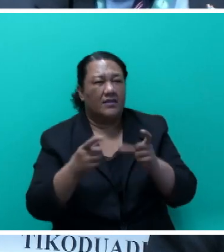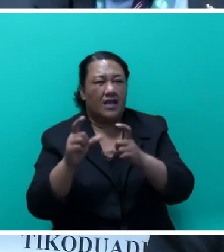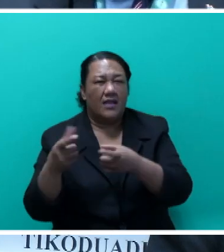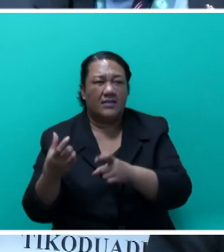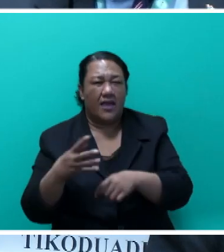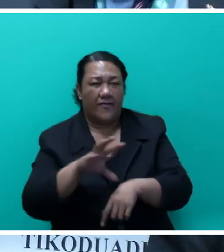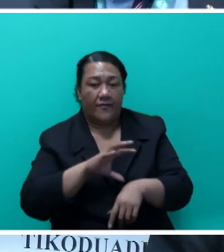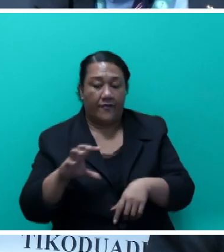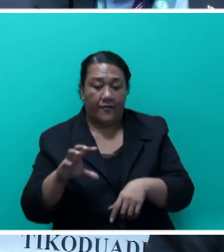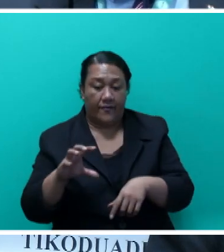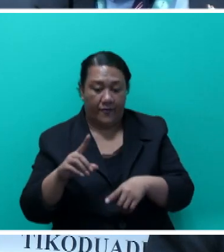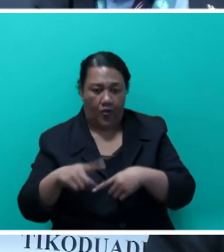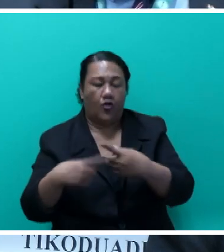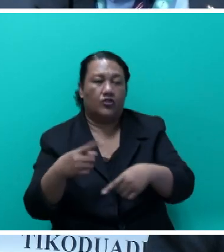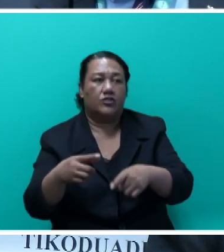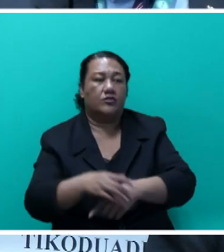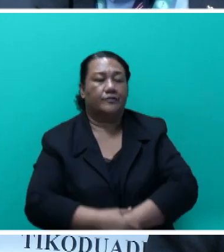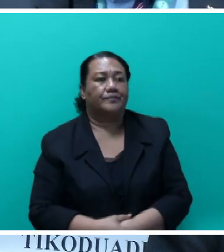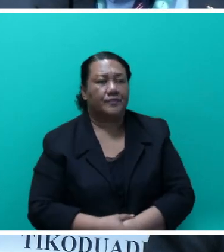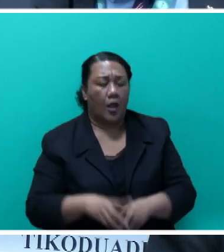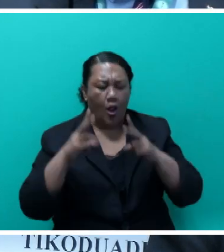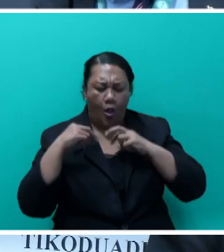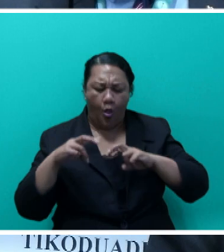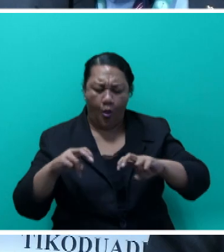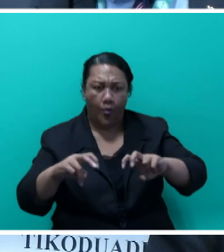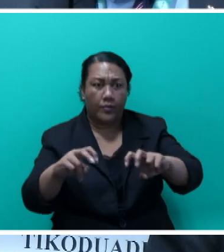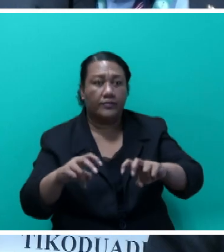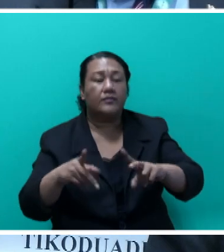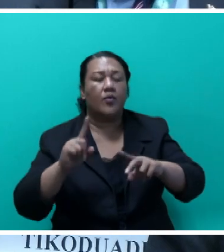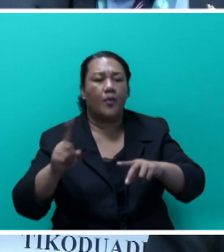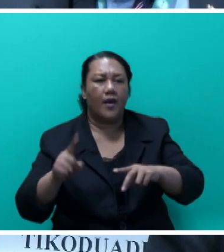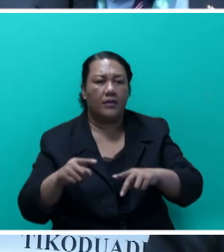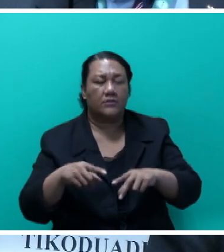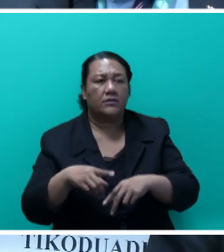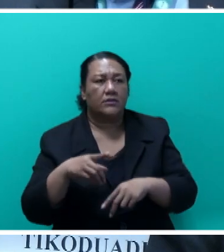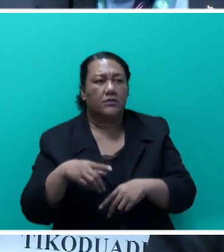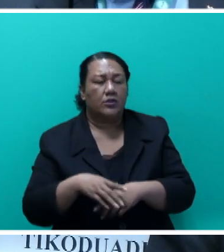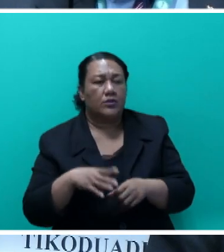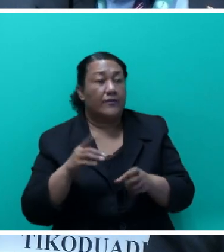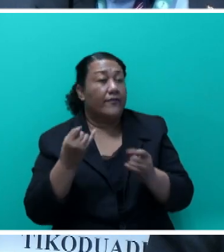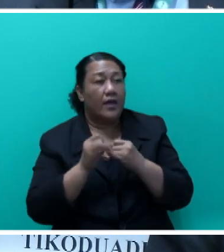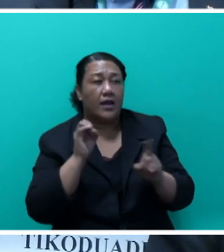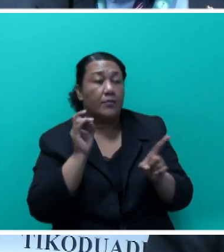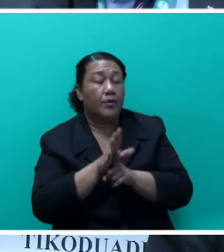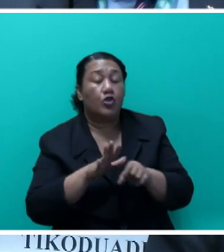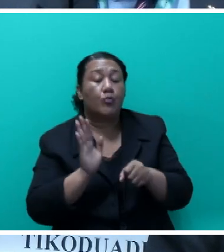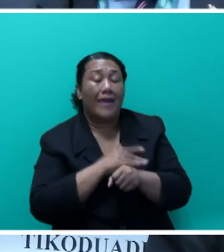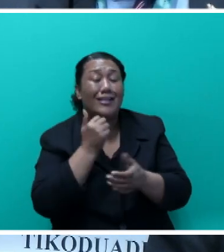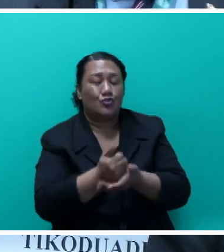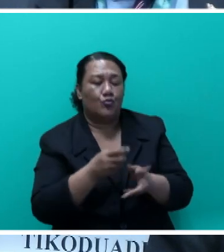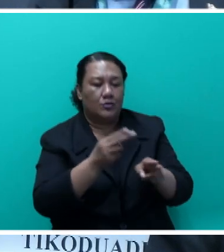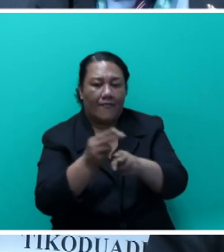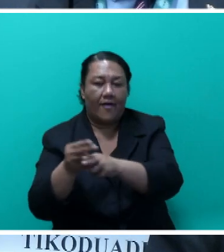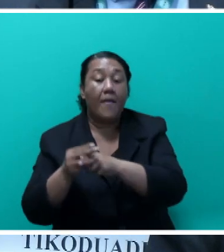conditions. This long-term research is crucial for ensuring that our farmers are equipped with